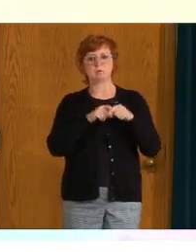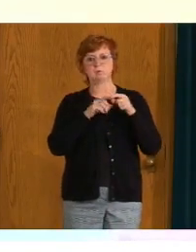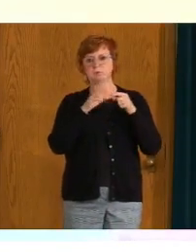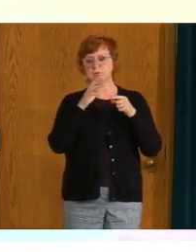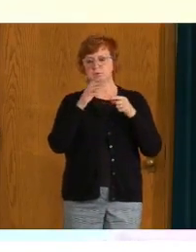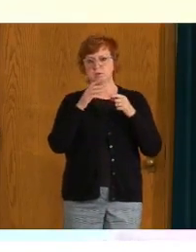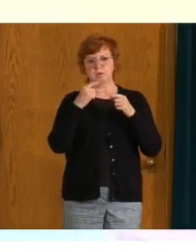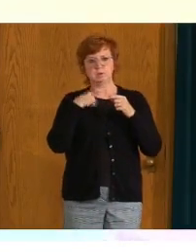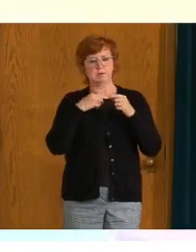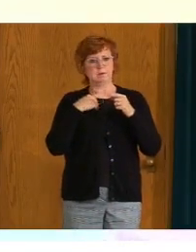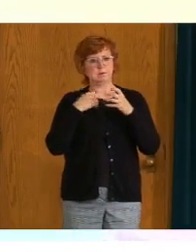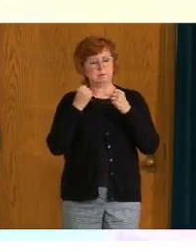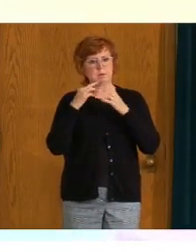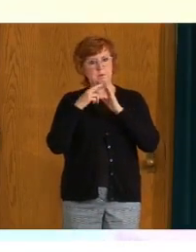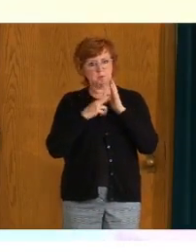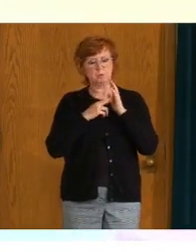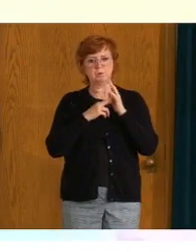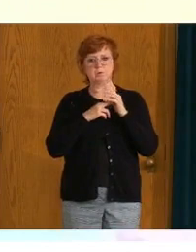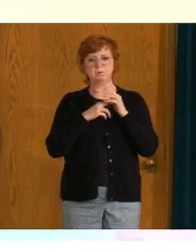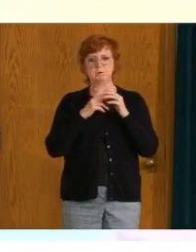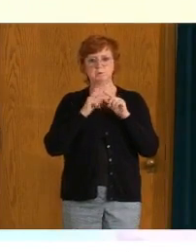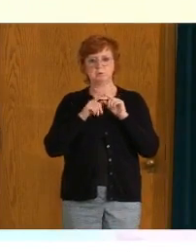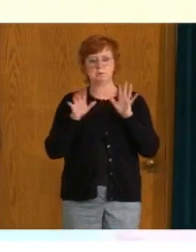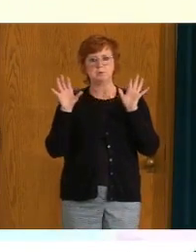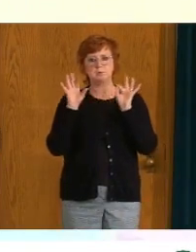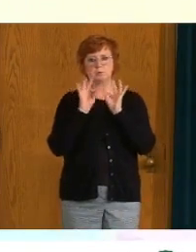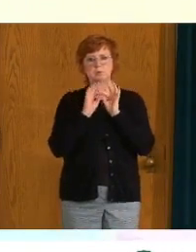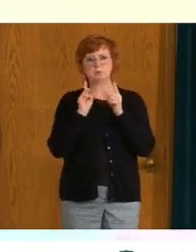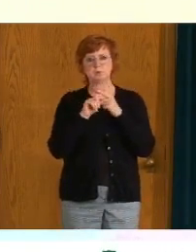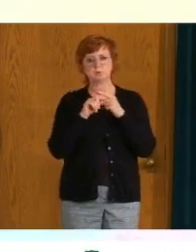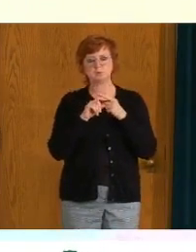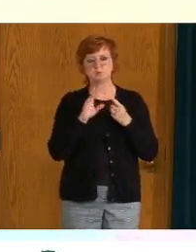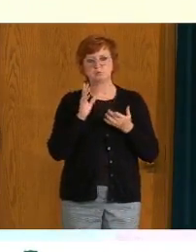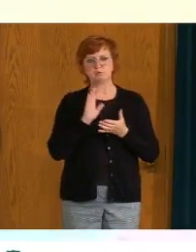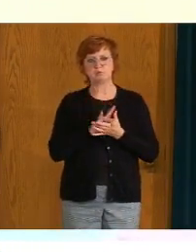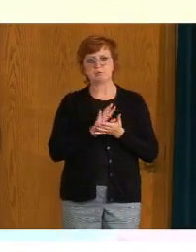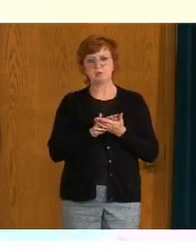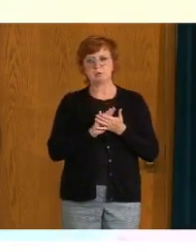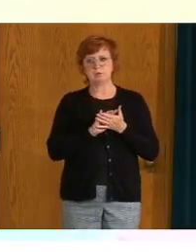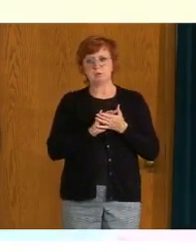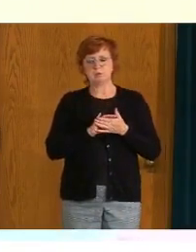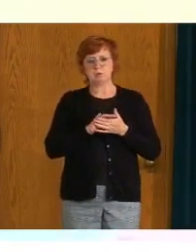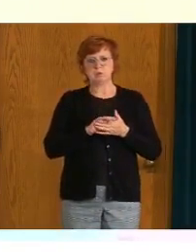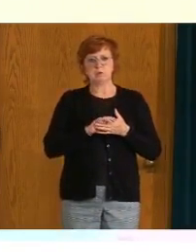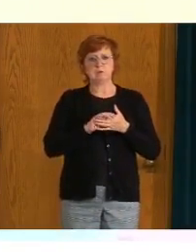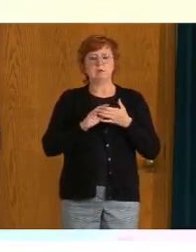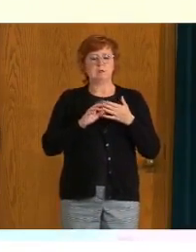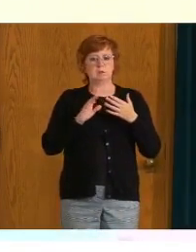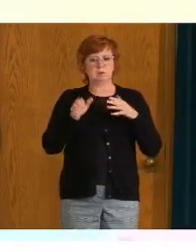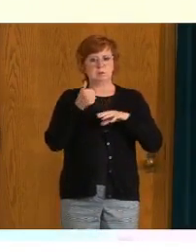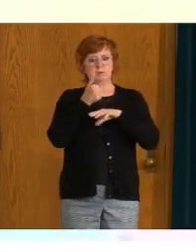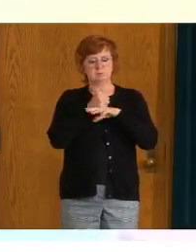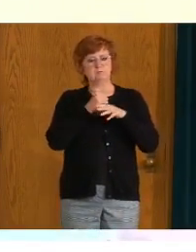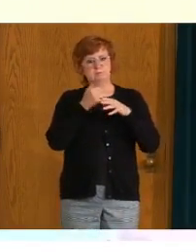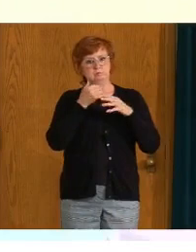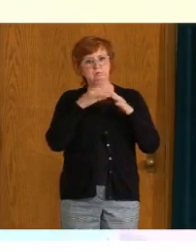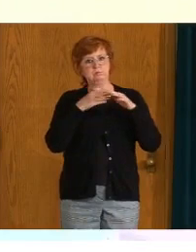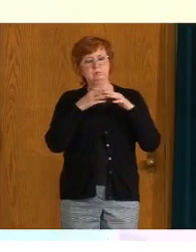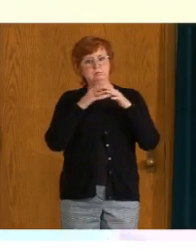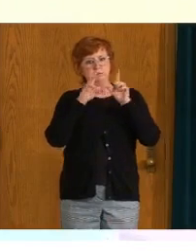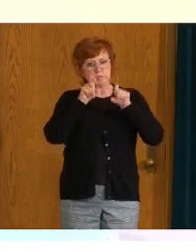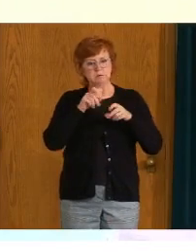down. These simple principles of testing and contact tracing will still remain in place. And